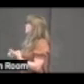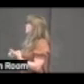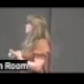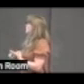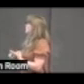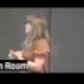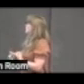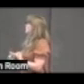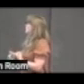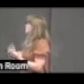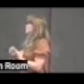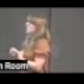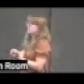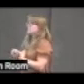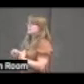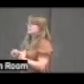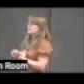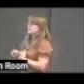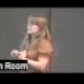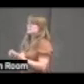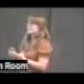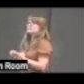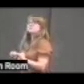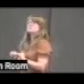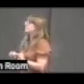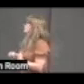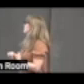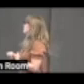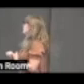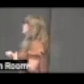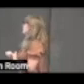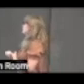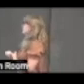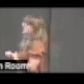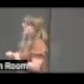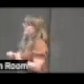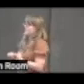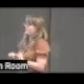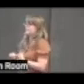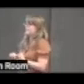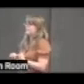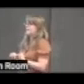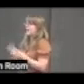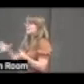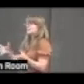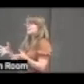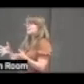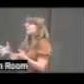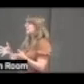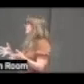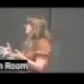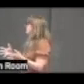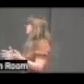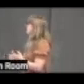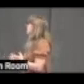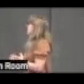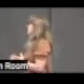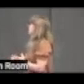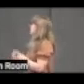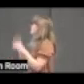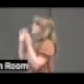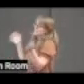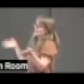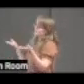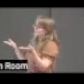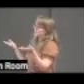locomotive behaviors went up, chemical communication went up, and social and sexual behavior went up after we did the competition.